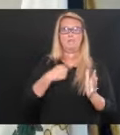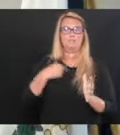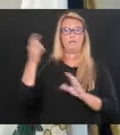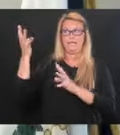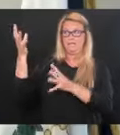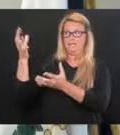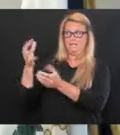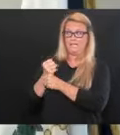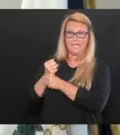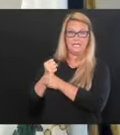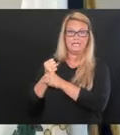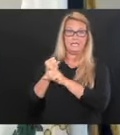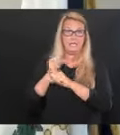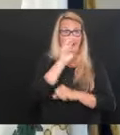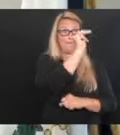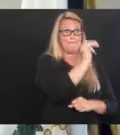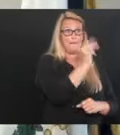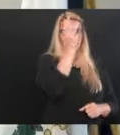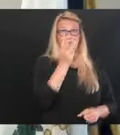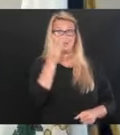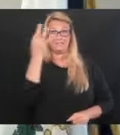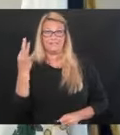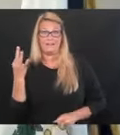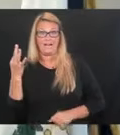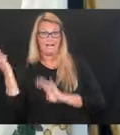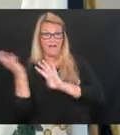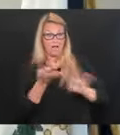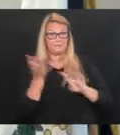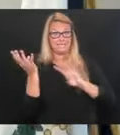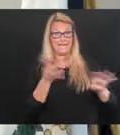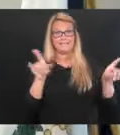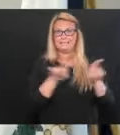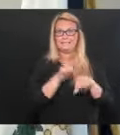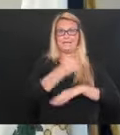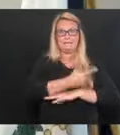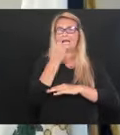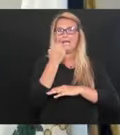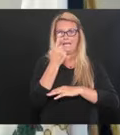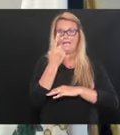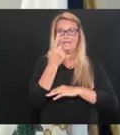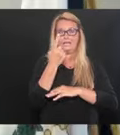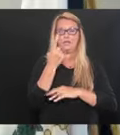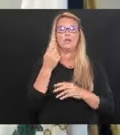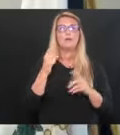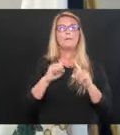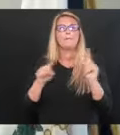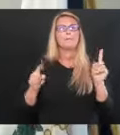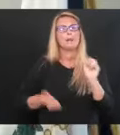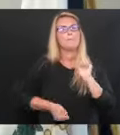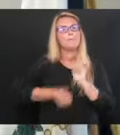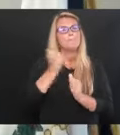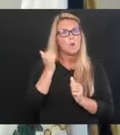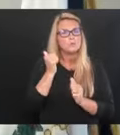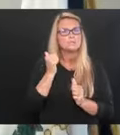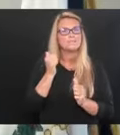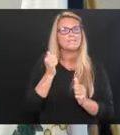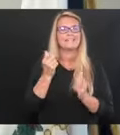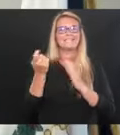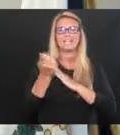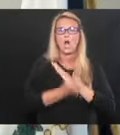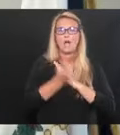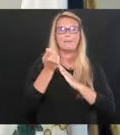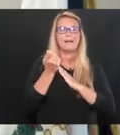that at least Monday, Wednesday, and Friday, same days that we have press briefings. But most of this now is automated so